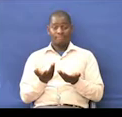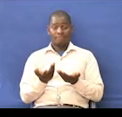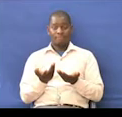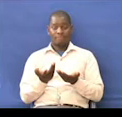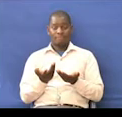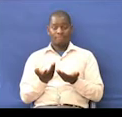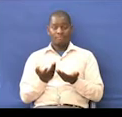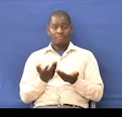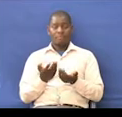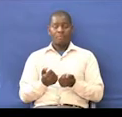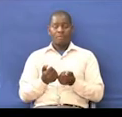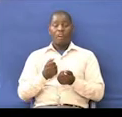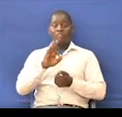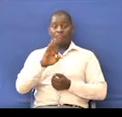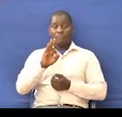of force